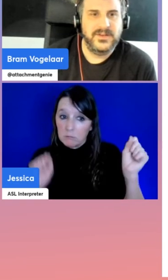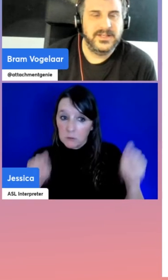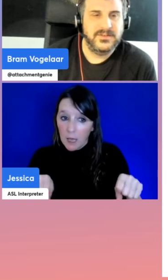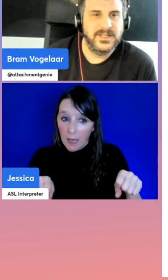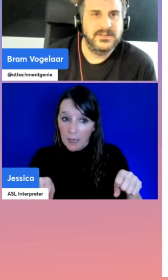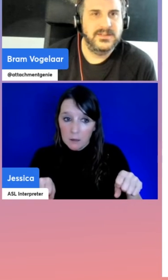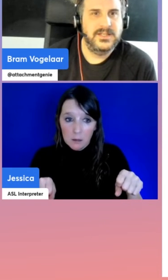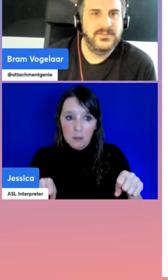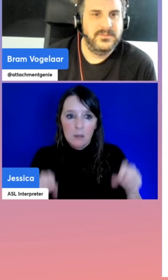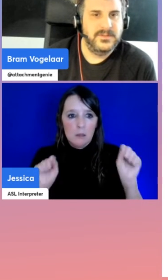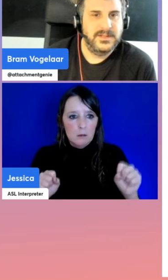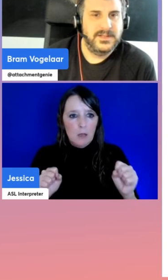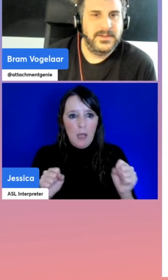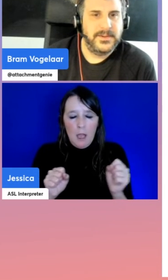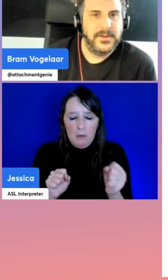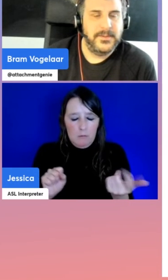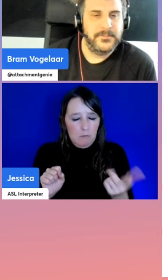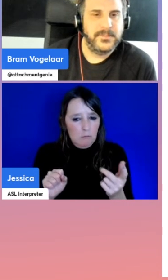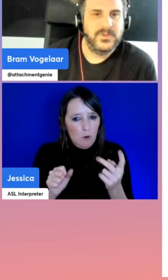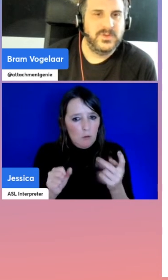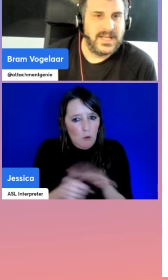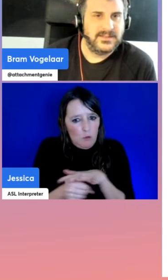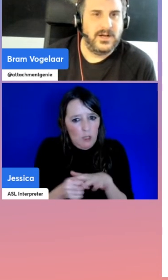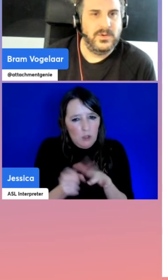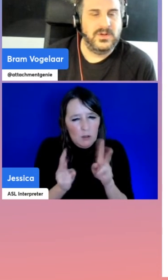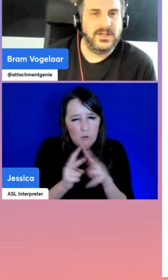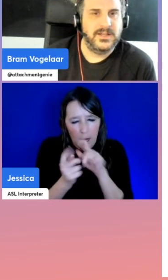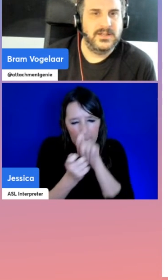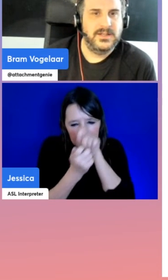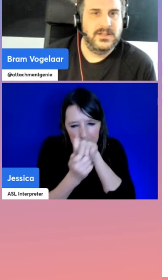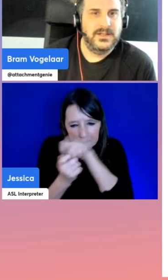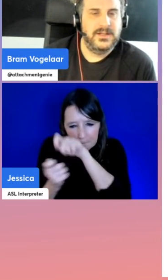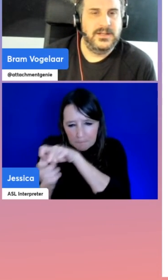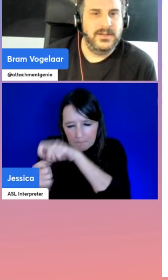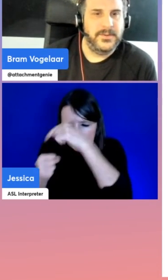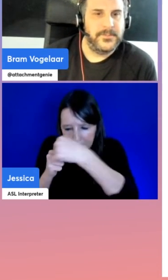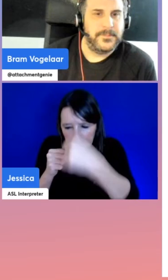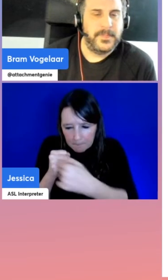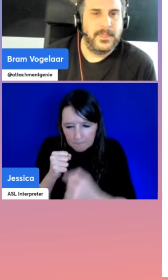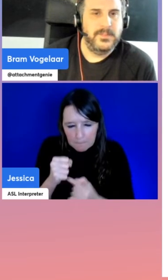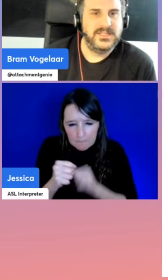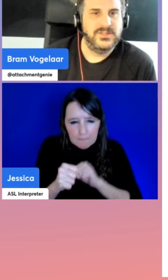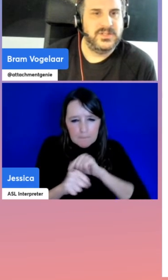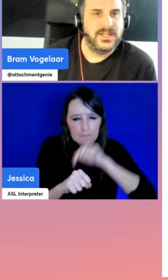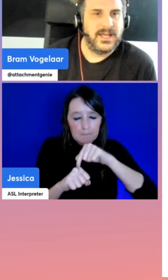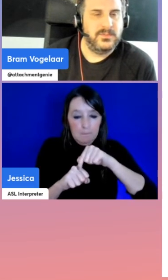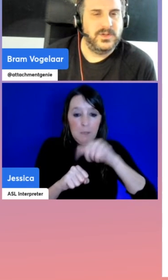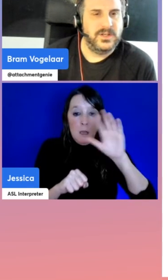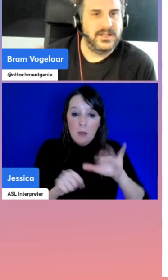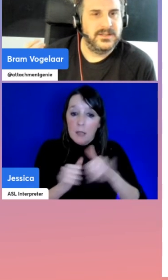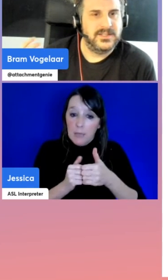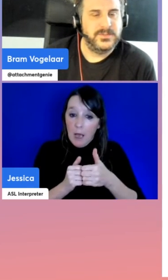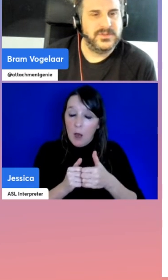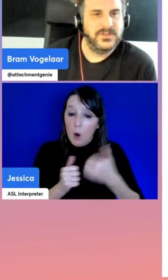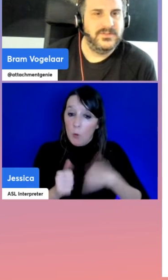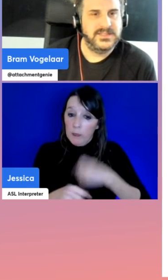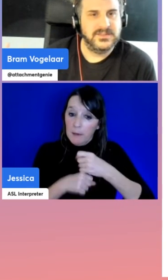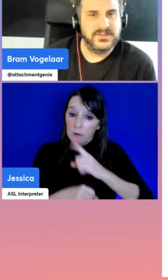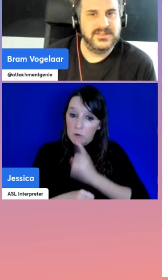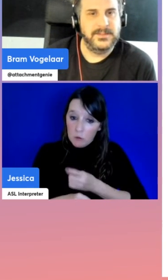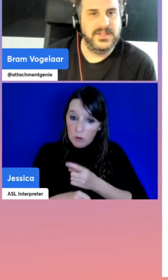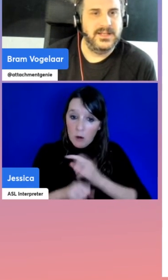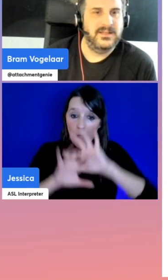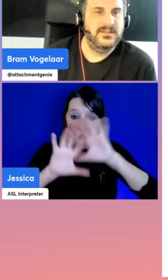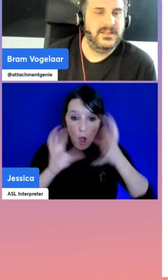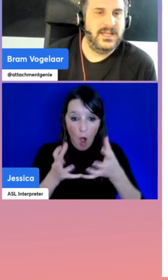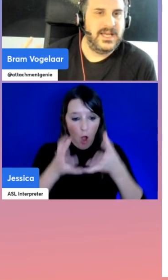fairly fine-grained. So that's how we're gonna make sure that we're gonna expose all the regions